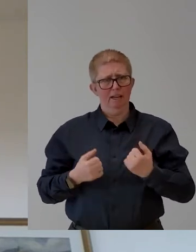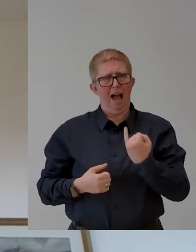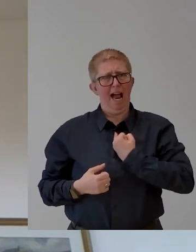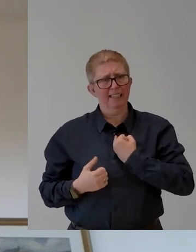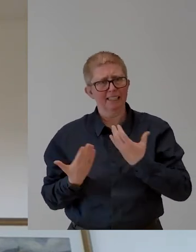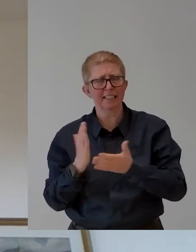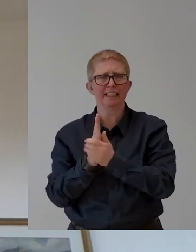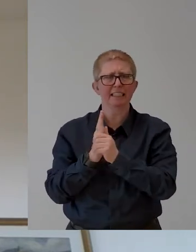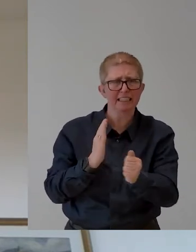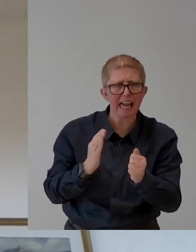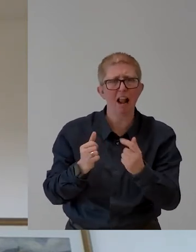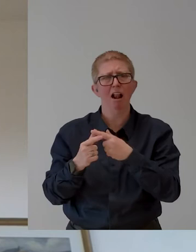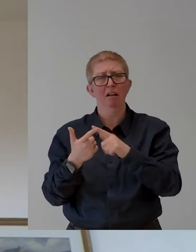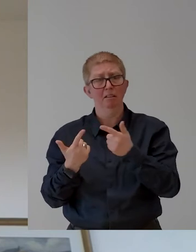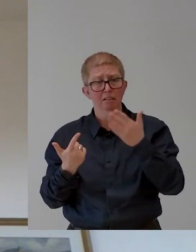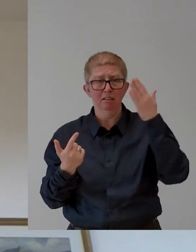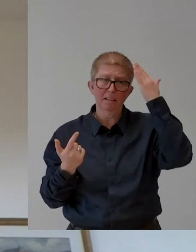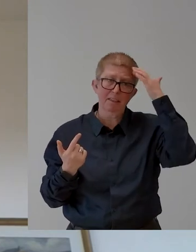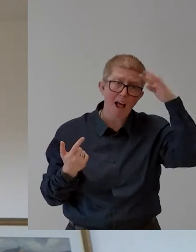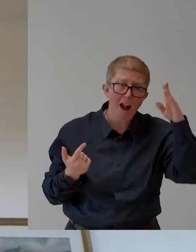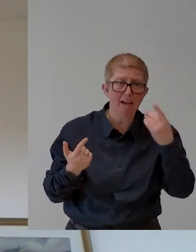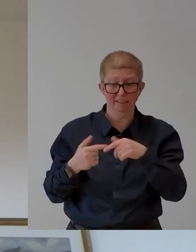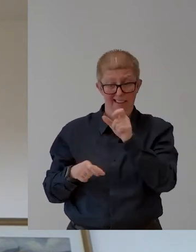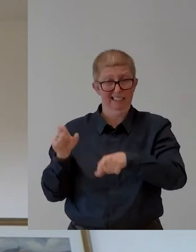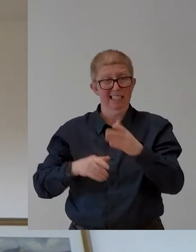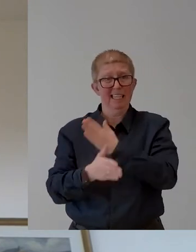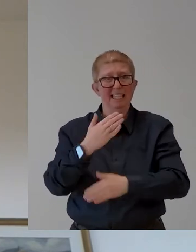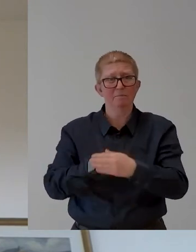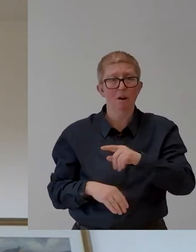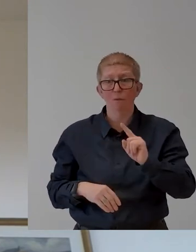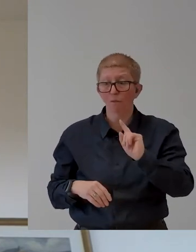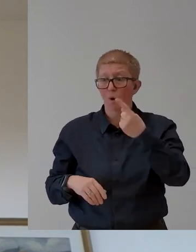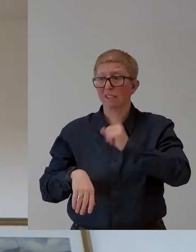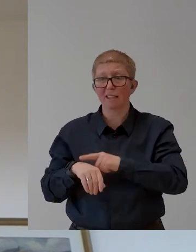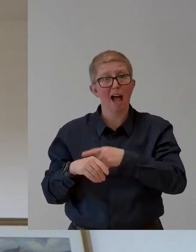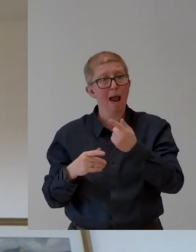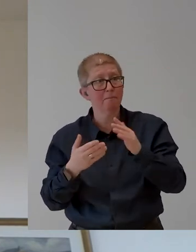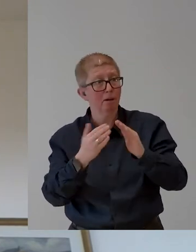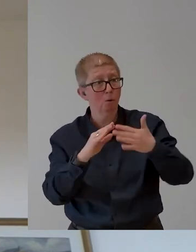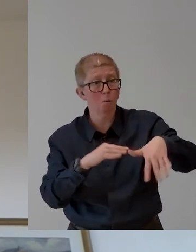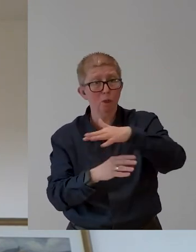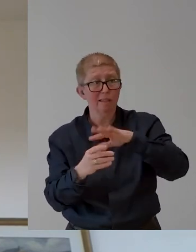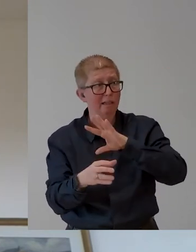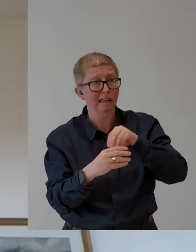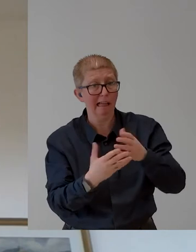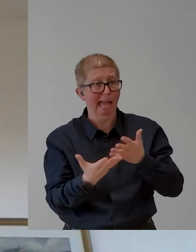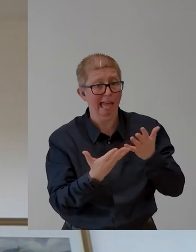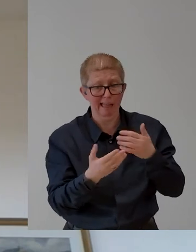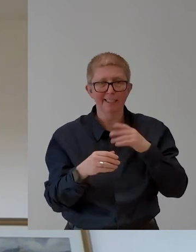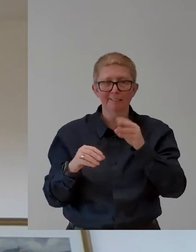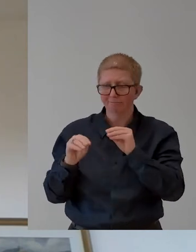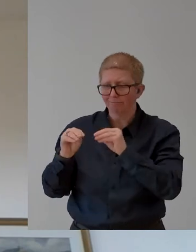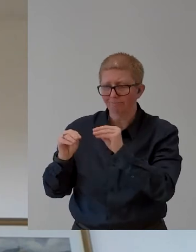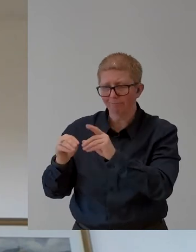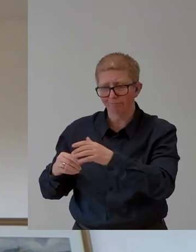with their communities, they might face some certain challenges that can affect their personal life and their self-esteem. So I was wondering if